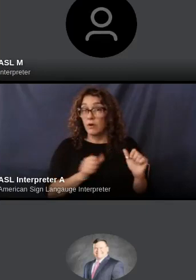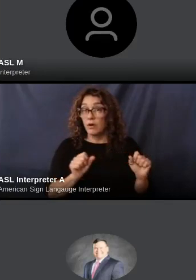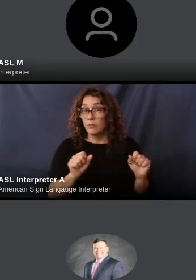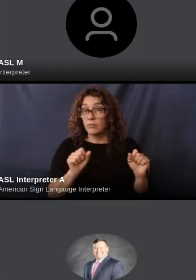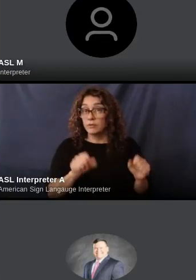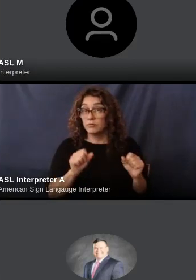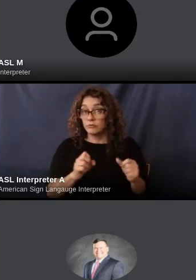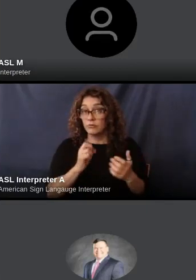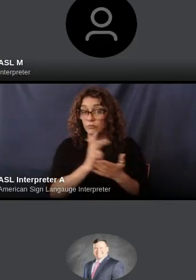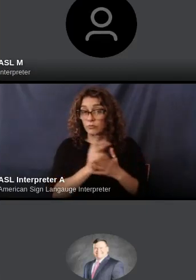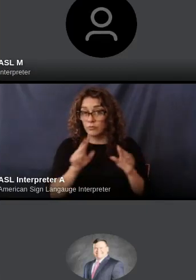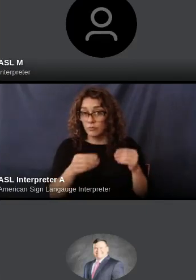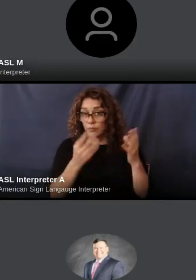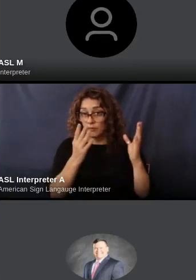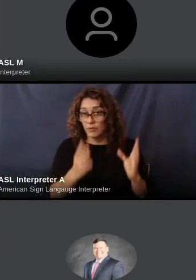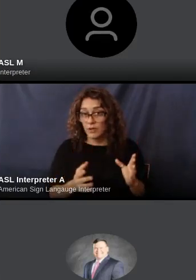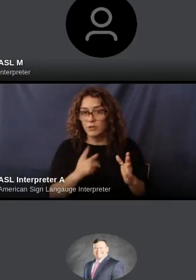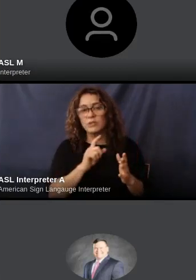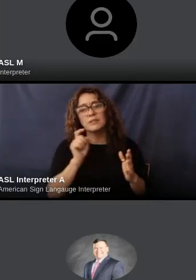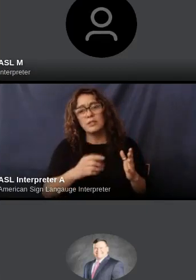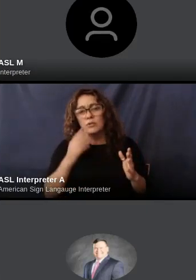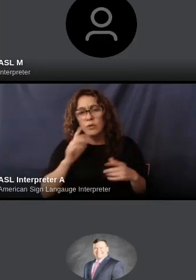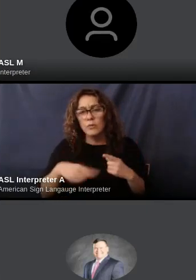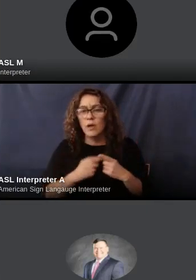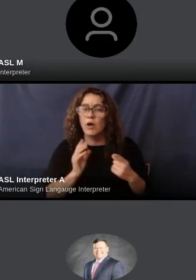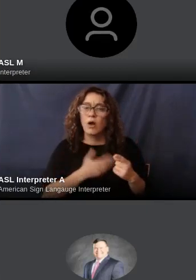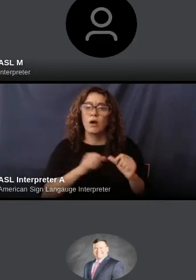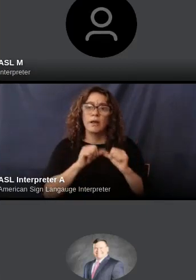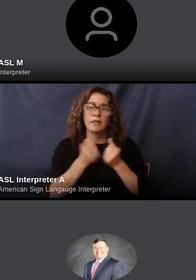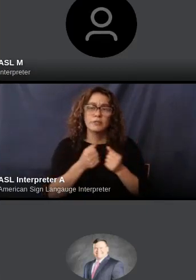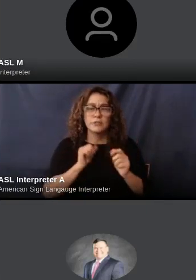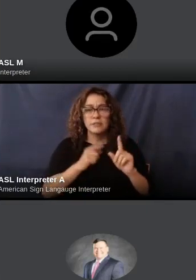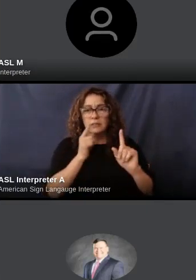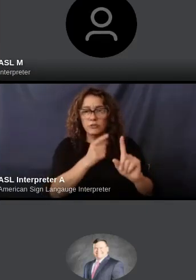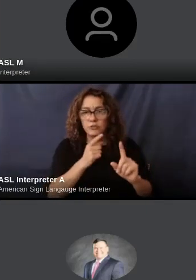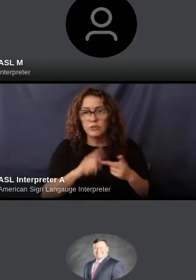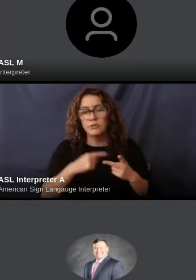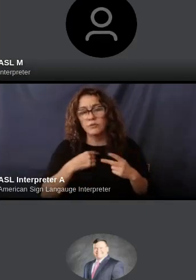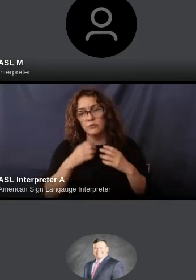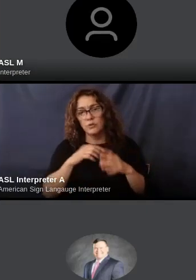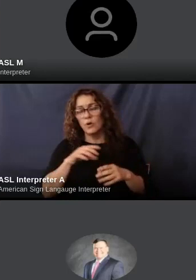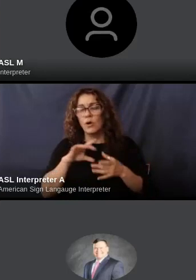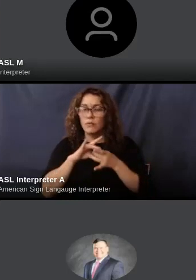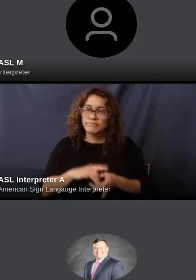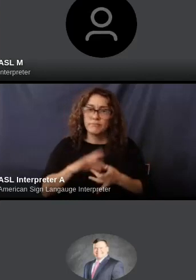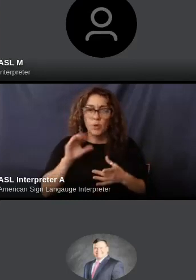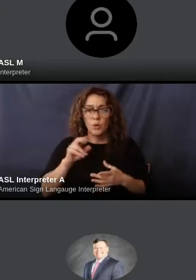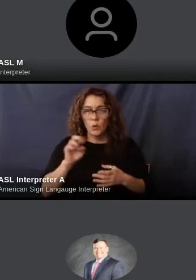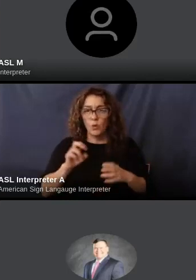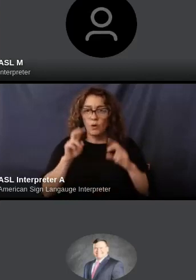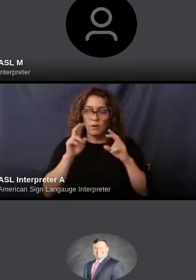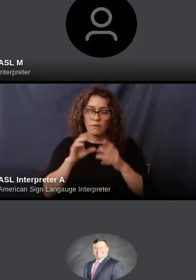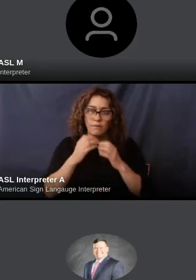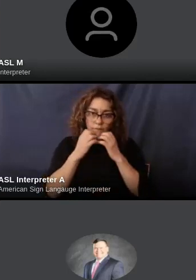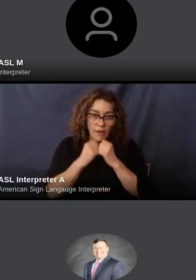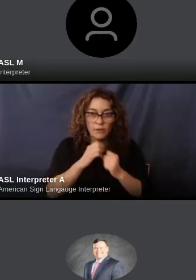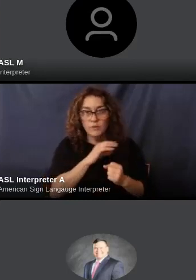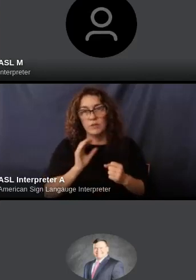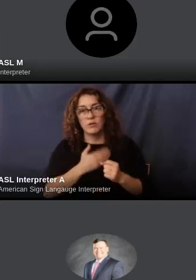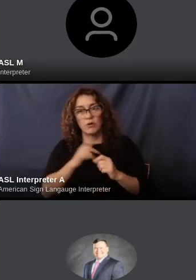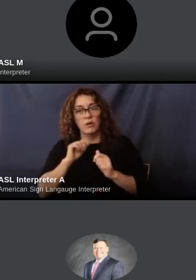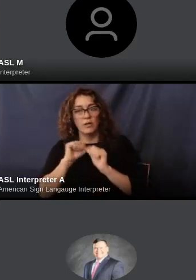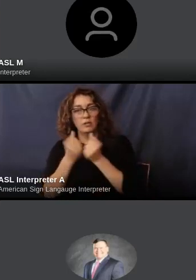do make it through, are aware of agency initiatives, core values, beliefs, and that's kind of what they're evaluated on. In terms